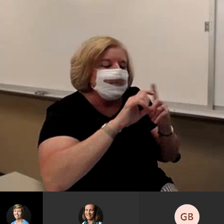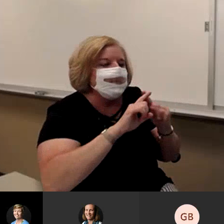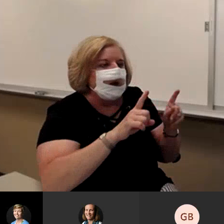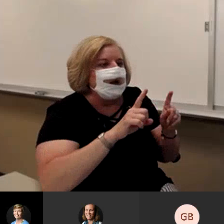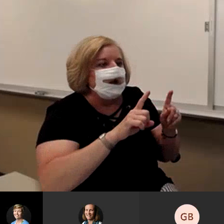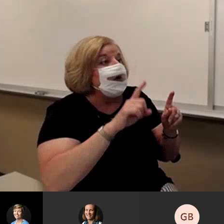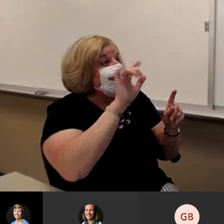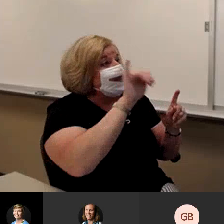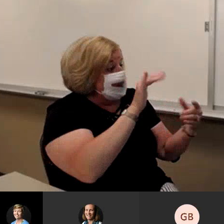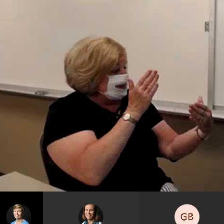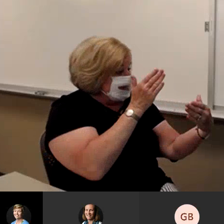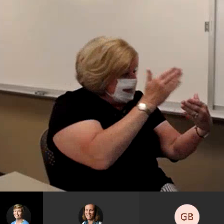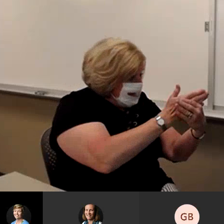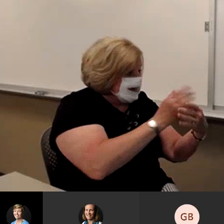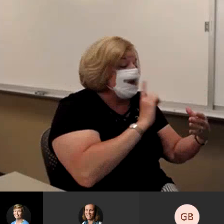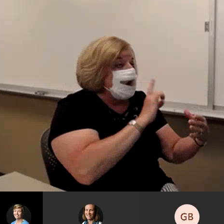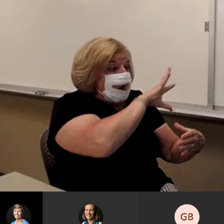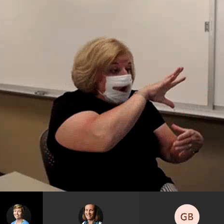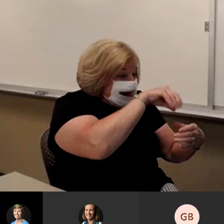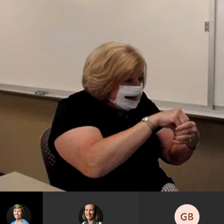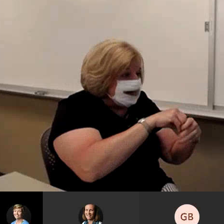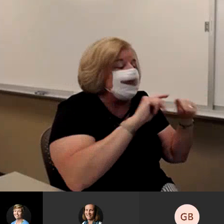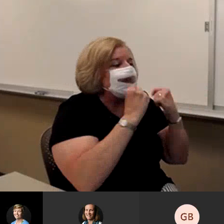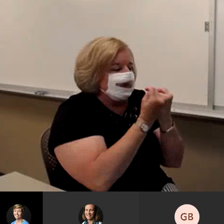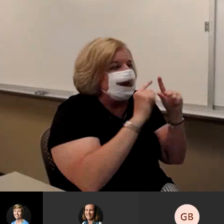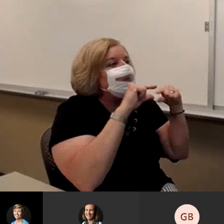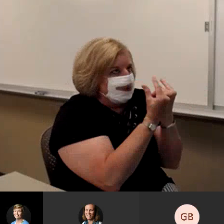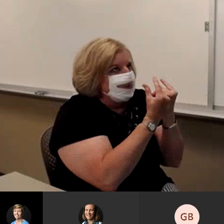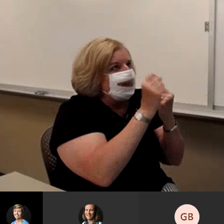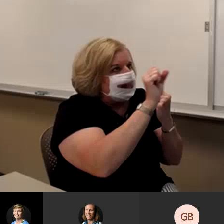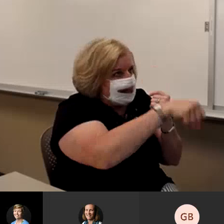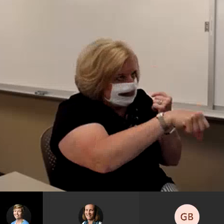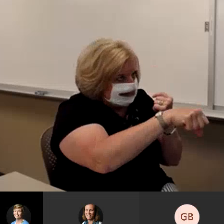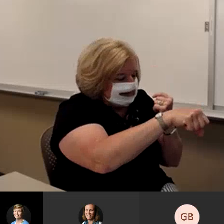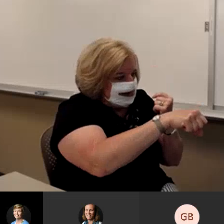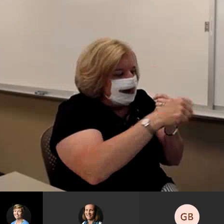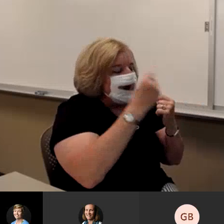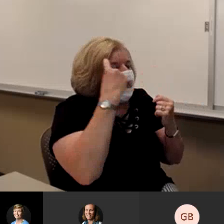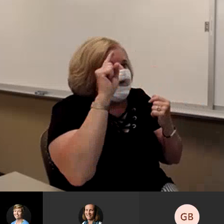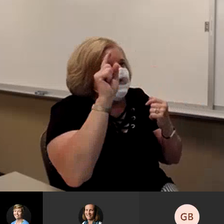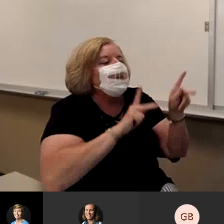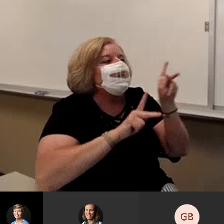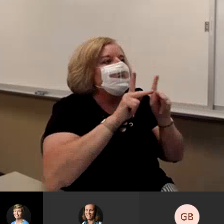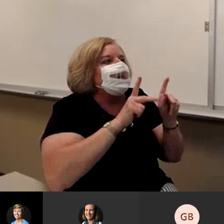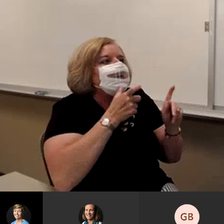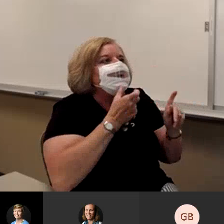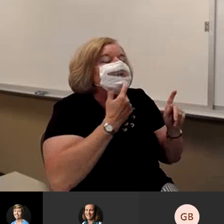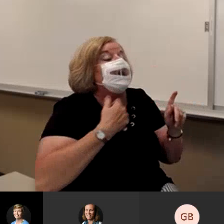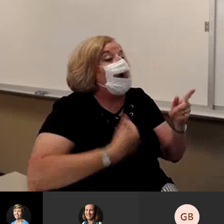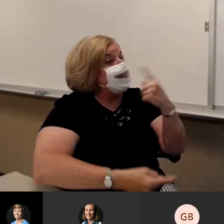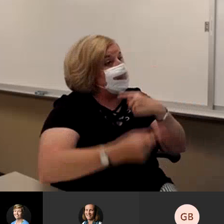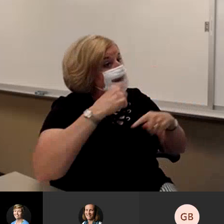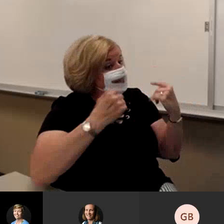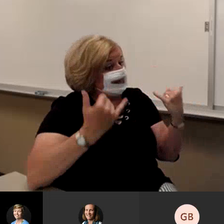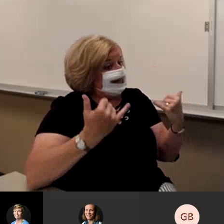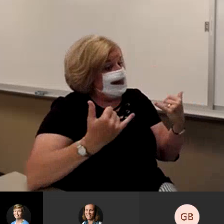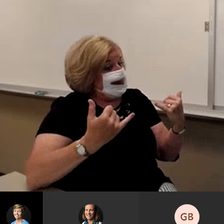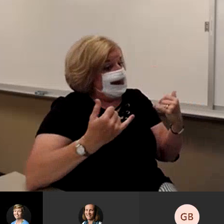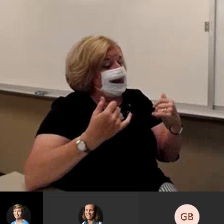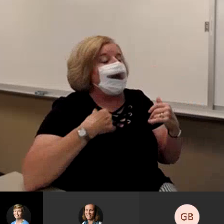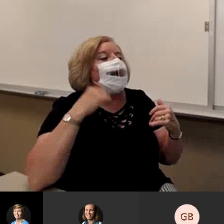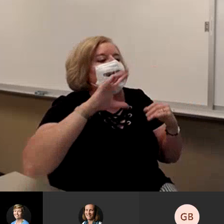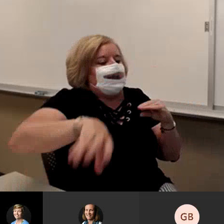those files are only within the team group. So only for those of you that said I'm coming today, I had to add